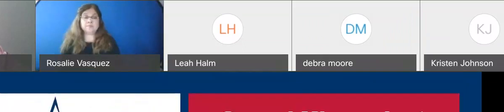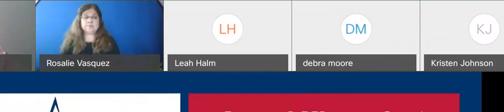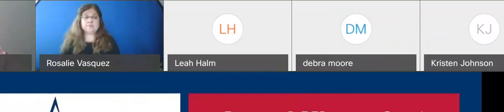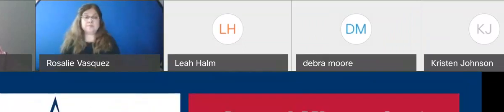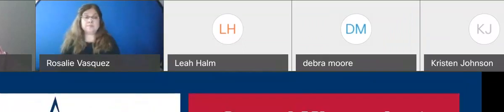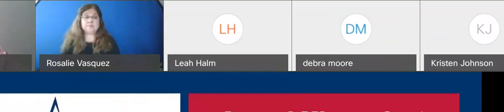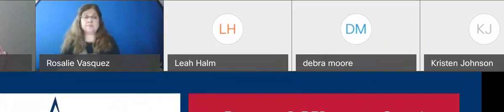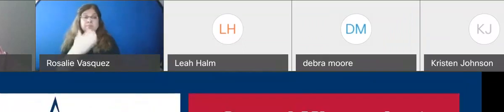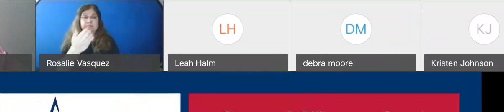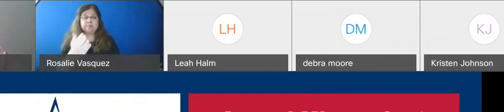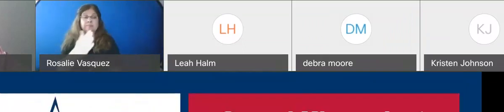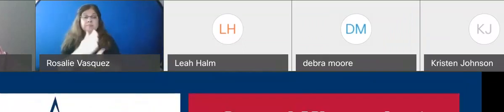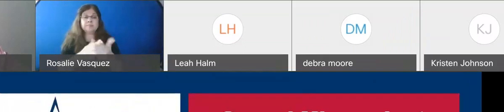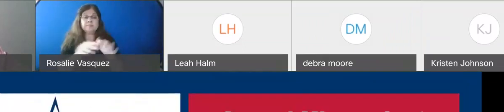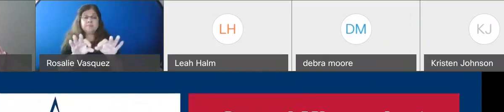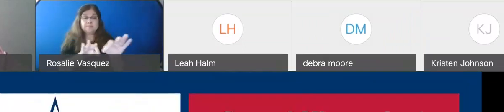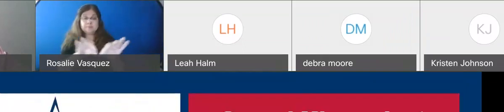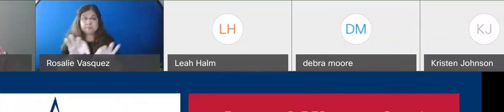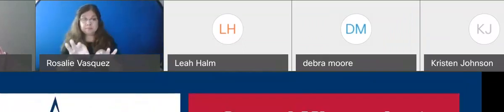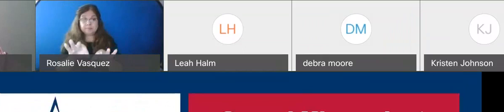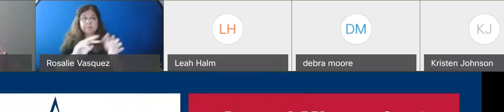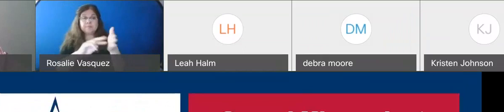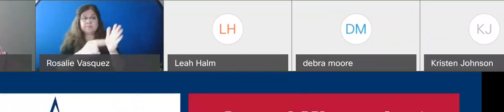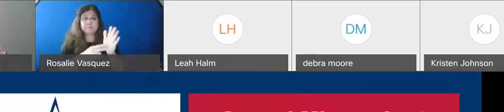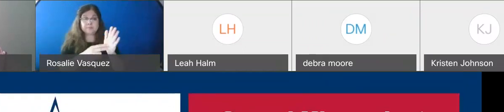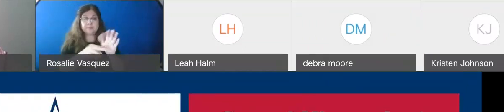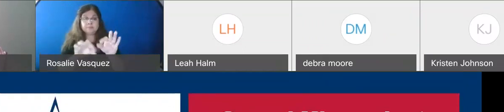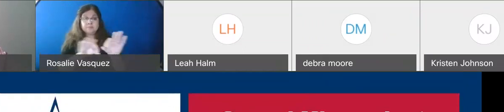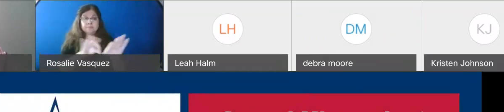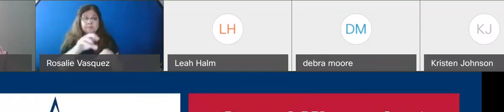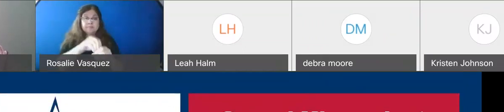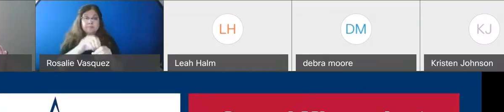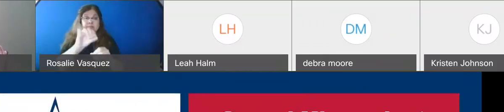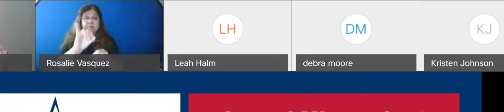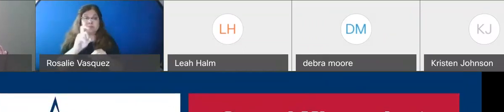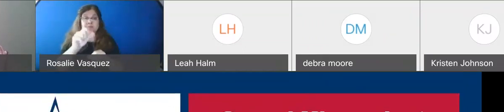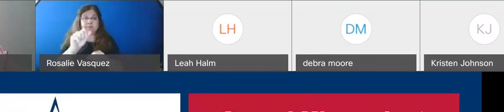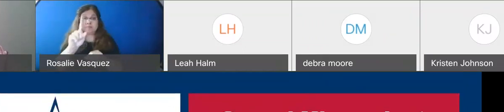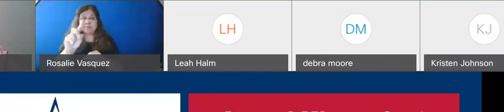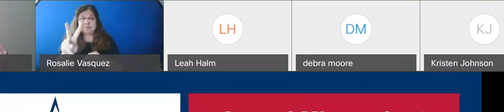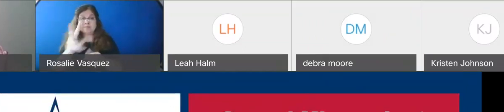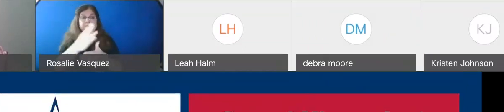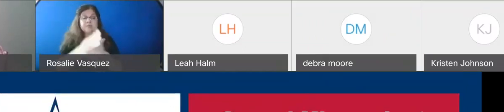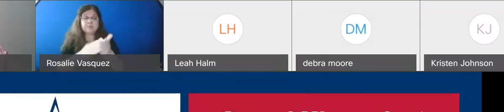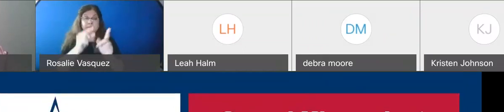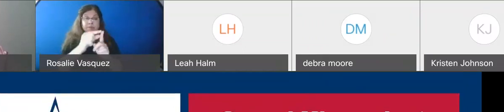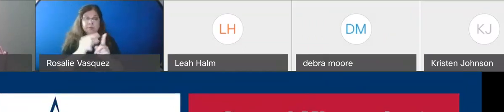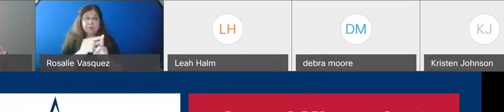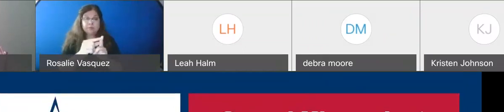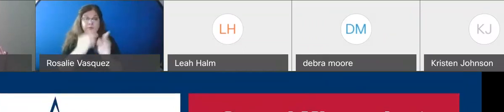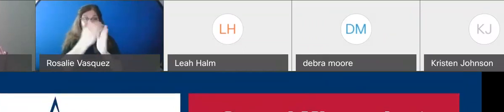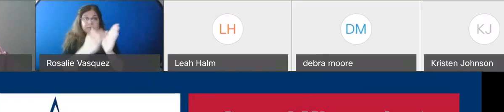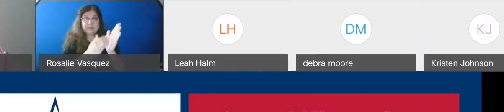And here are some of the definitions as defined in IXA12. So some of the terms are listed here.